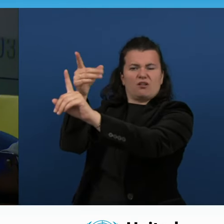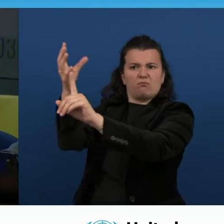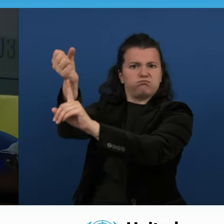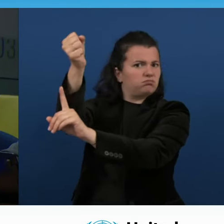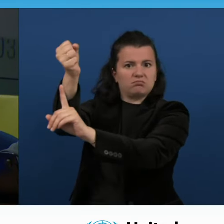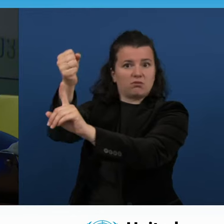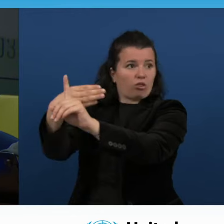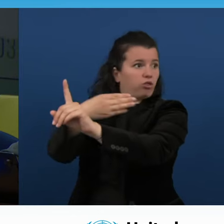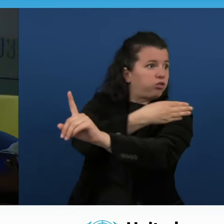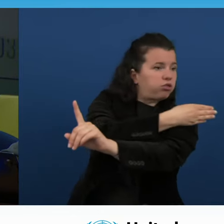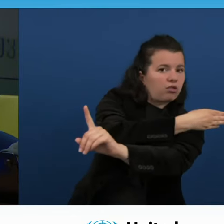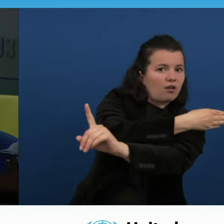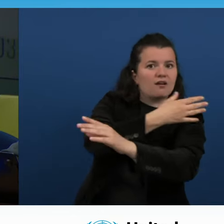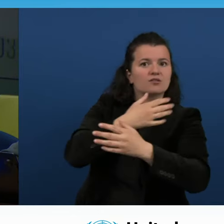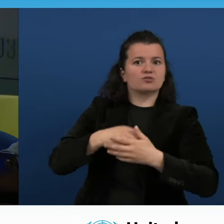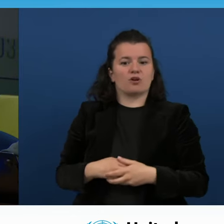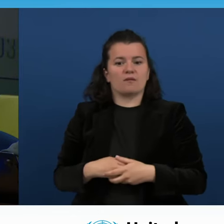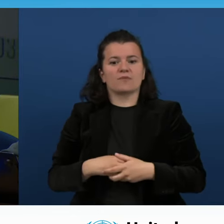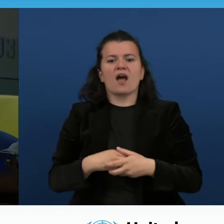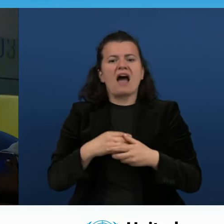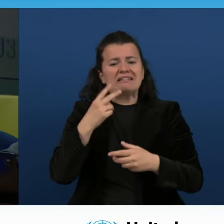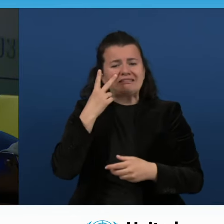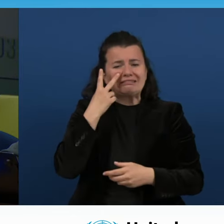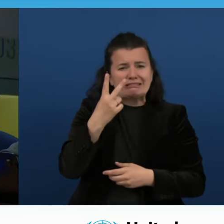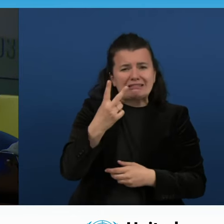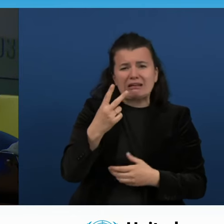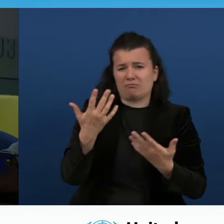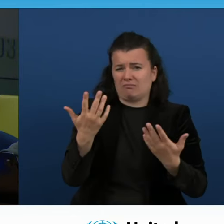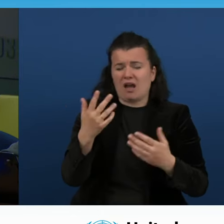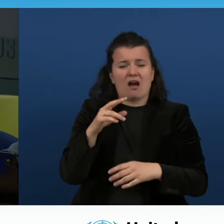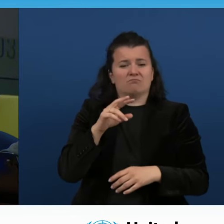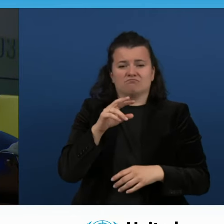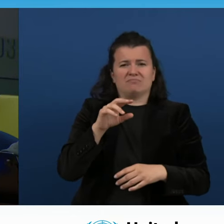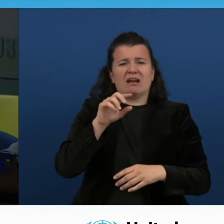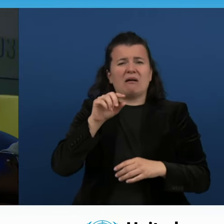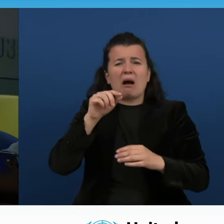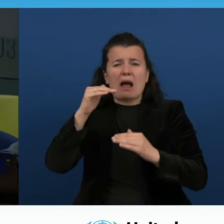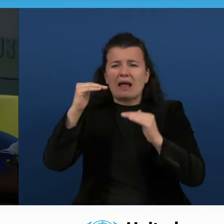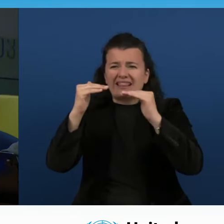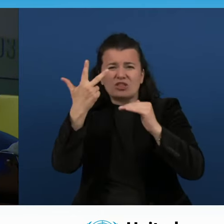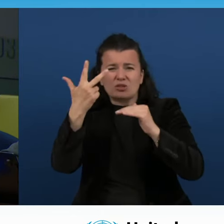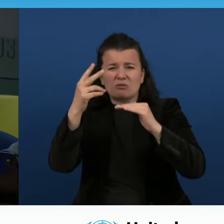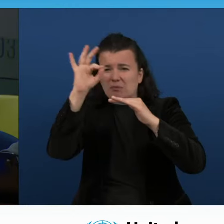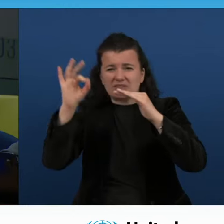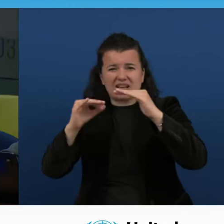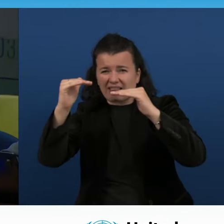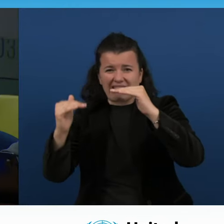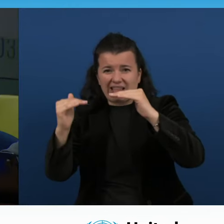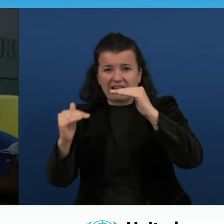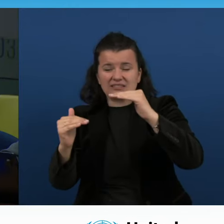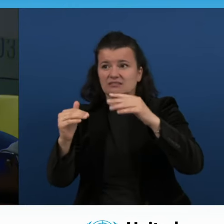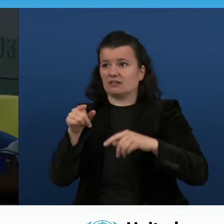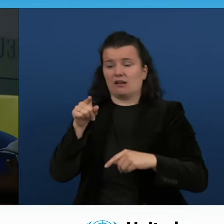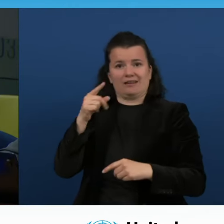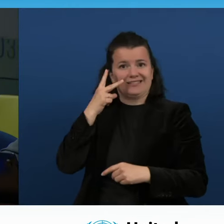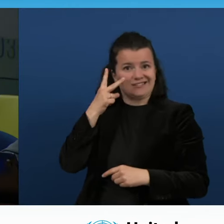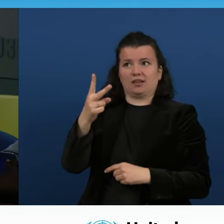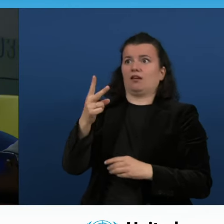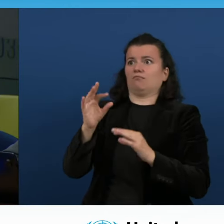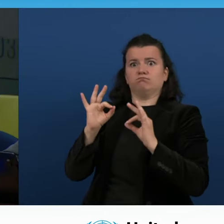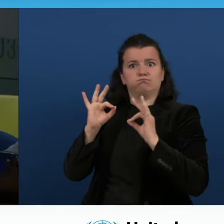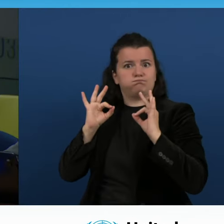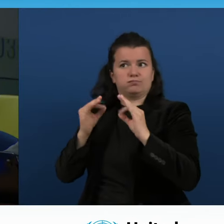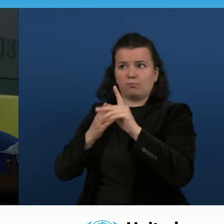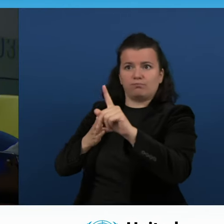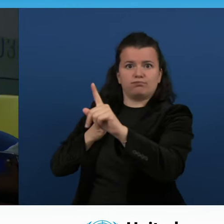population, 570 million people, are suffering extreme poverty. Once again,